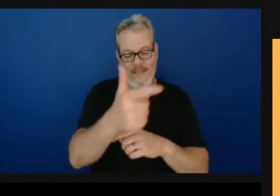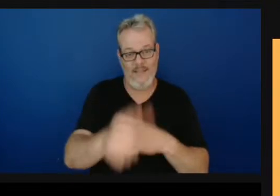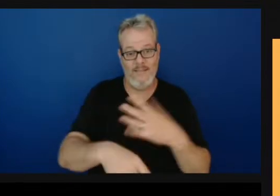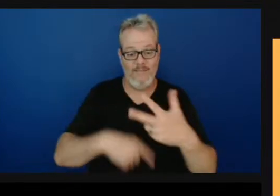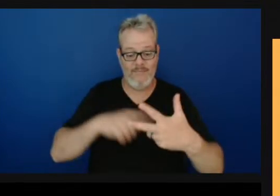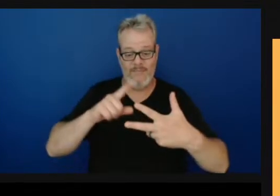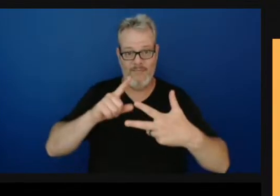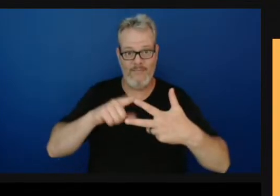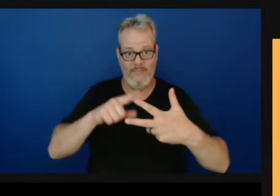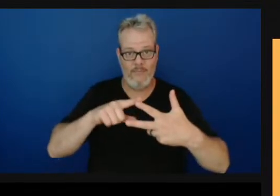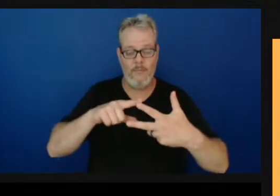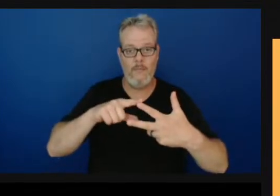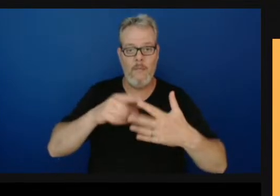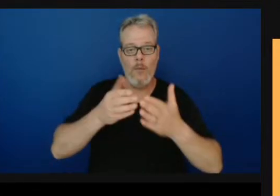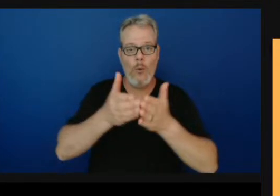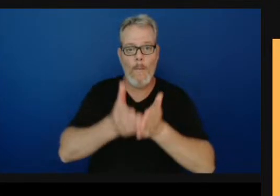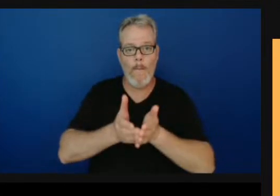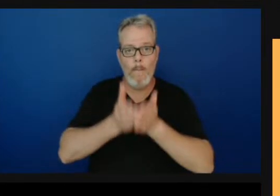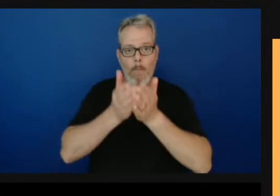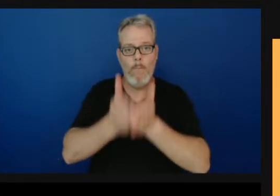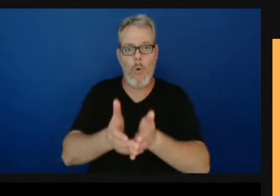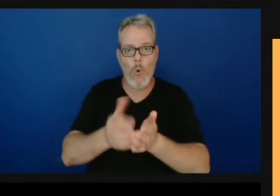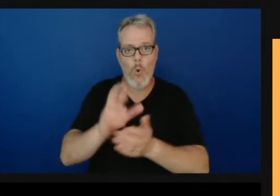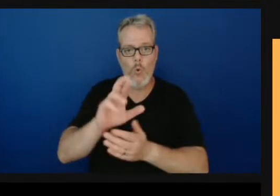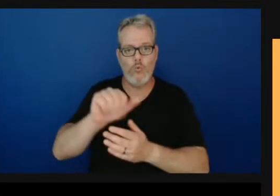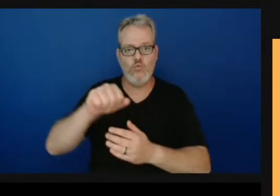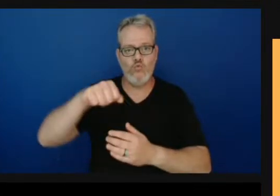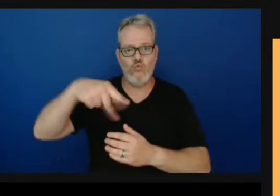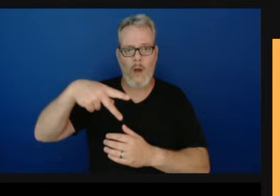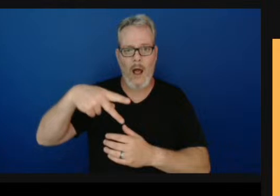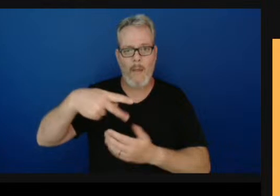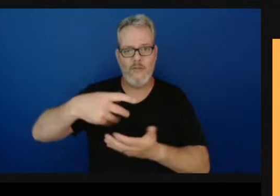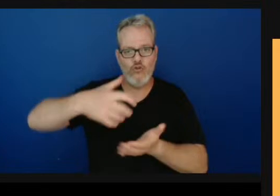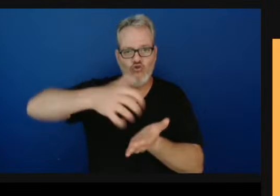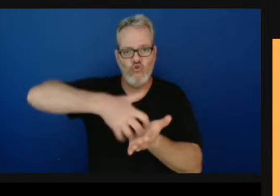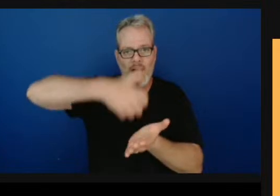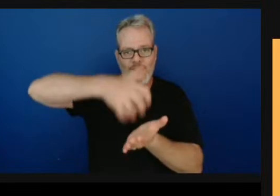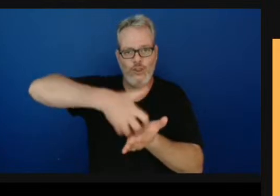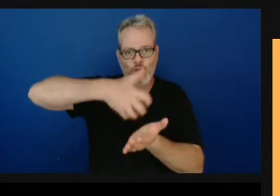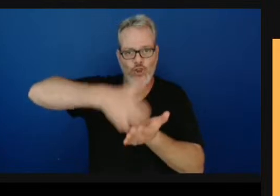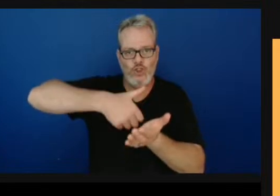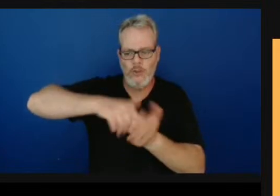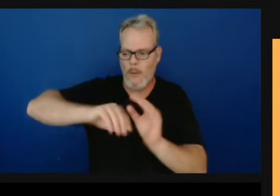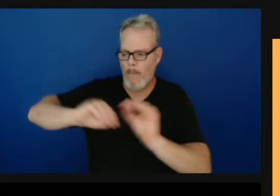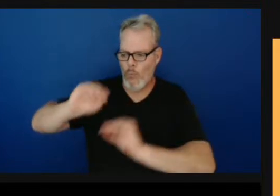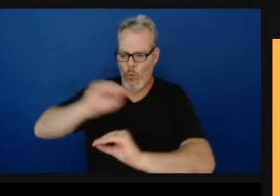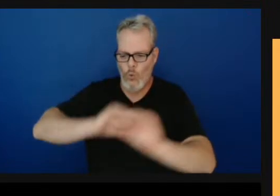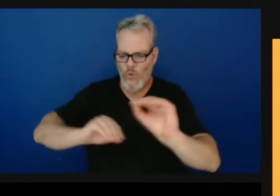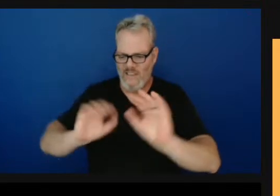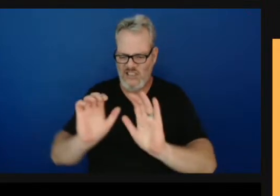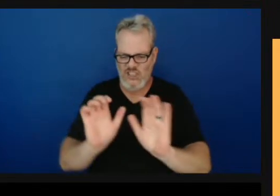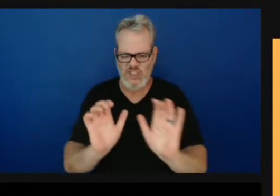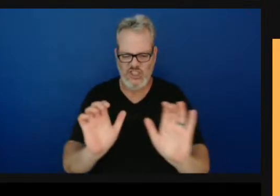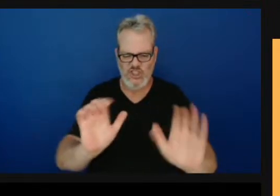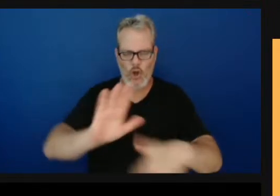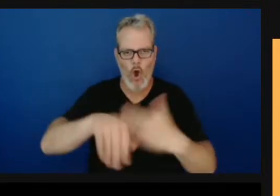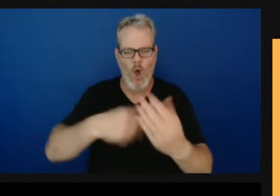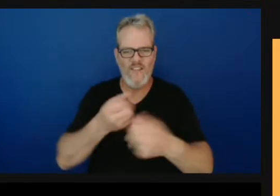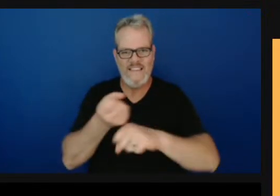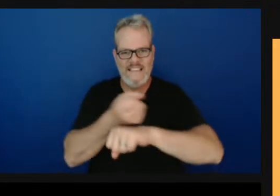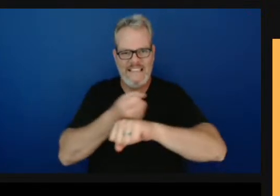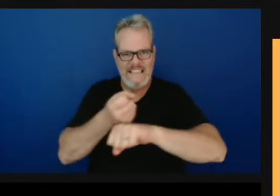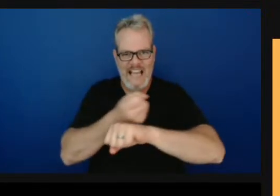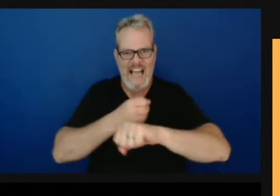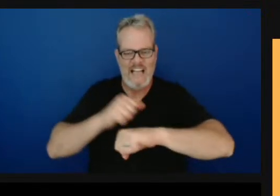the Poiki boat ramp dredge. So removing all of the sediment and sand and rocks that had accumulated down there since